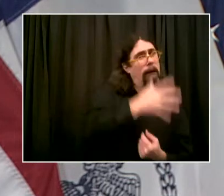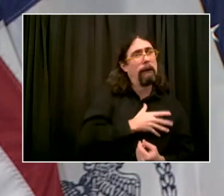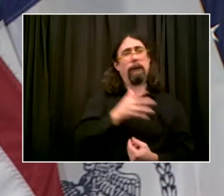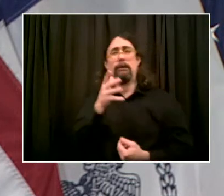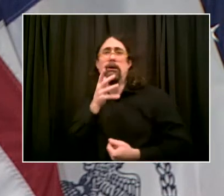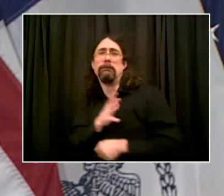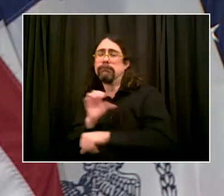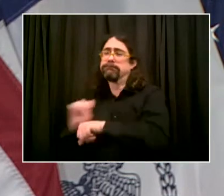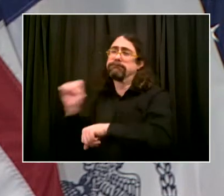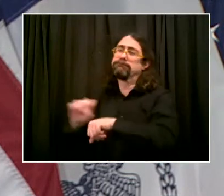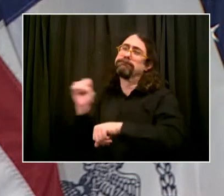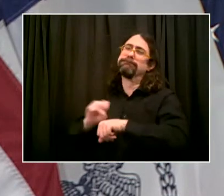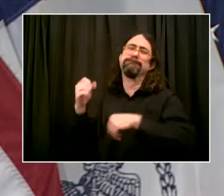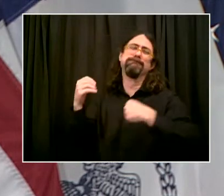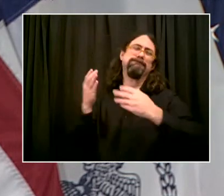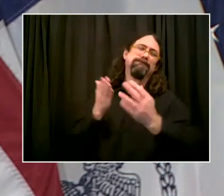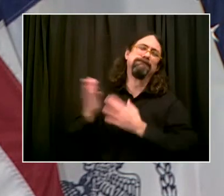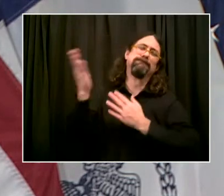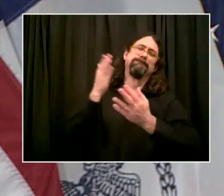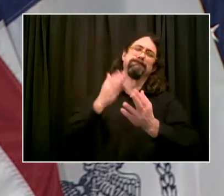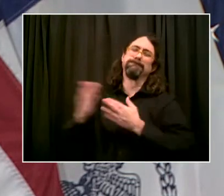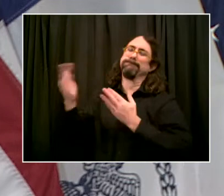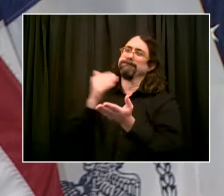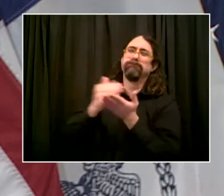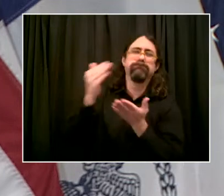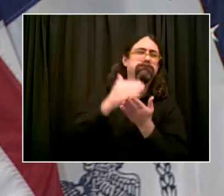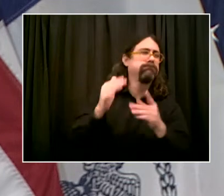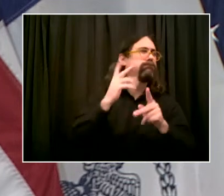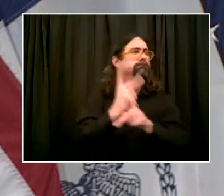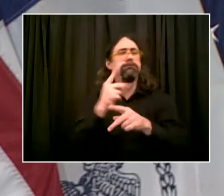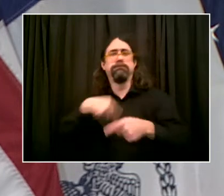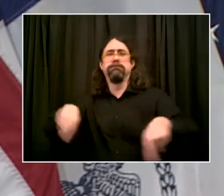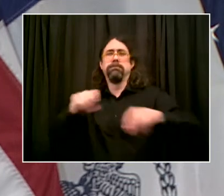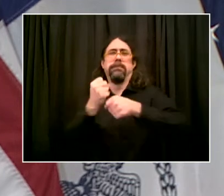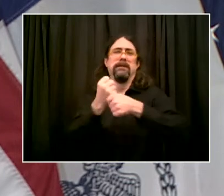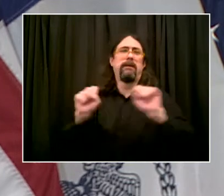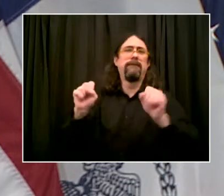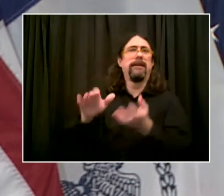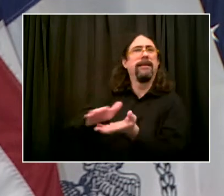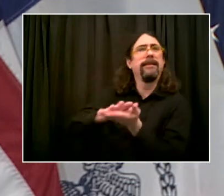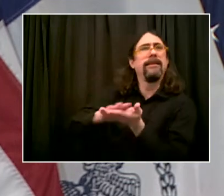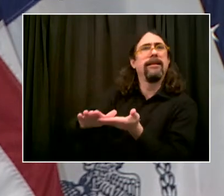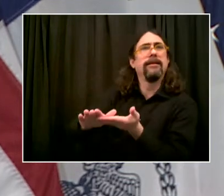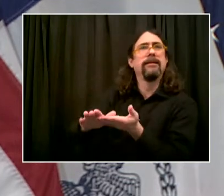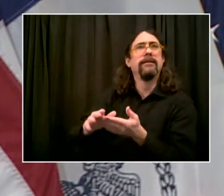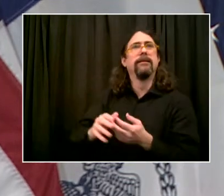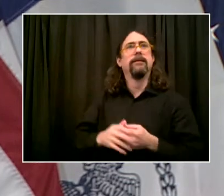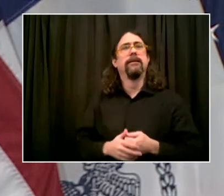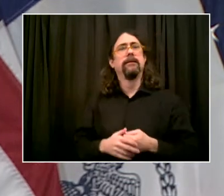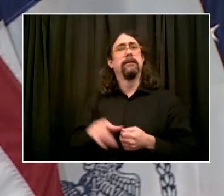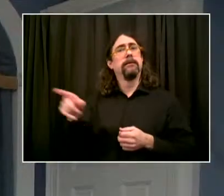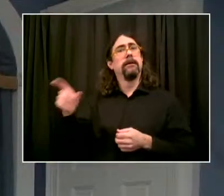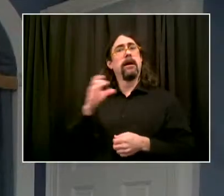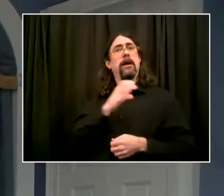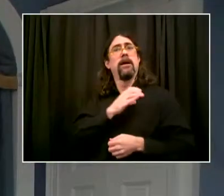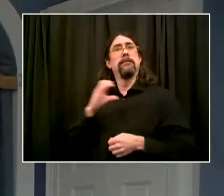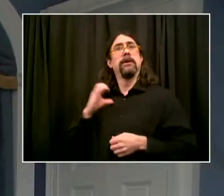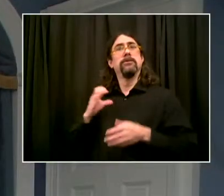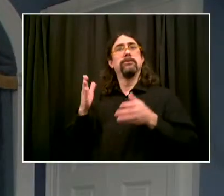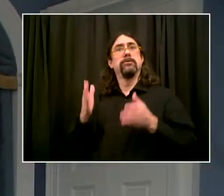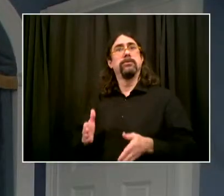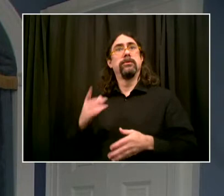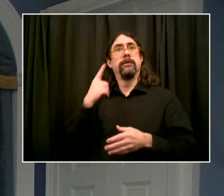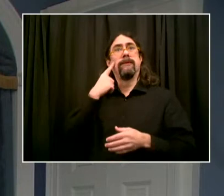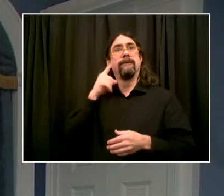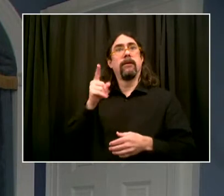new commissioner for the sanitation department, he is preparing his troops for battle. Commissioner Ed Grayson, what can you tell us?